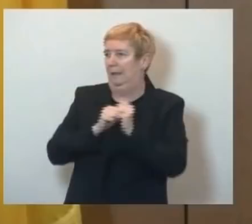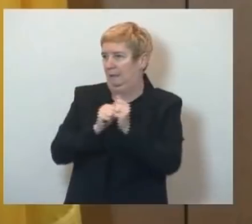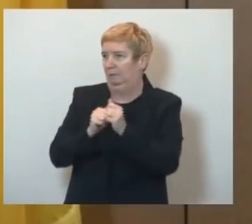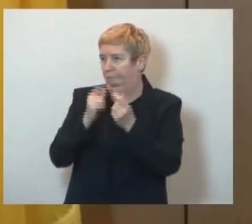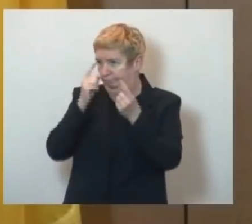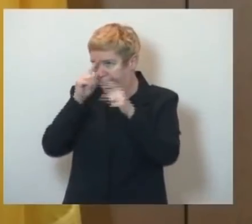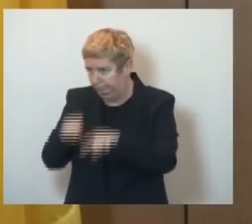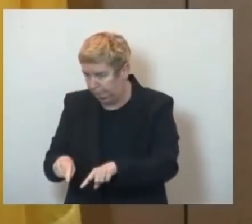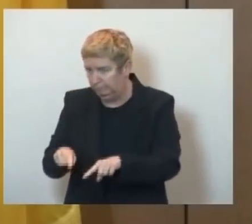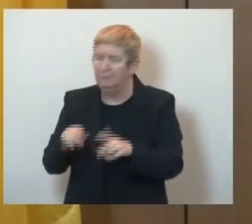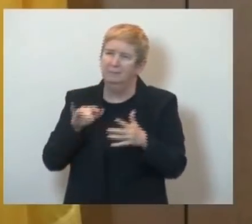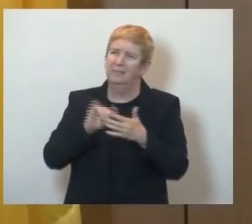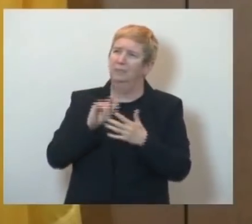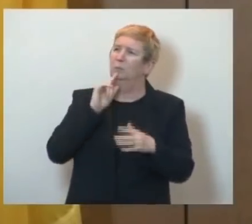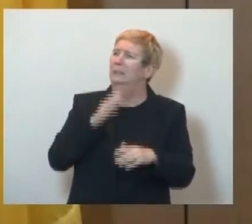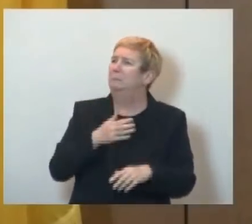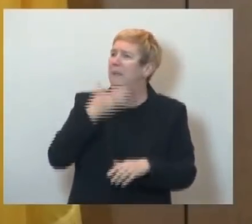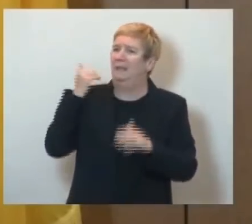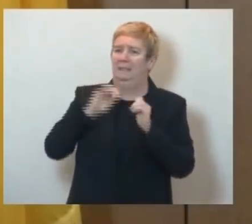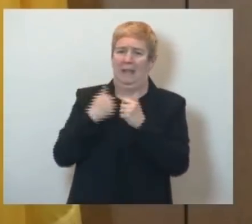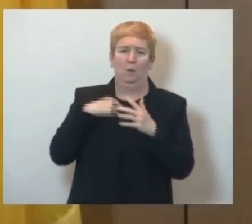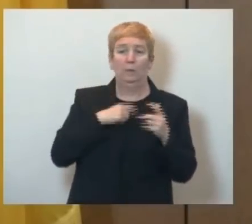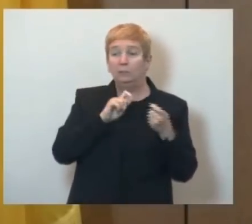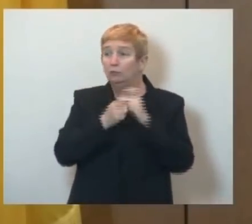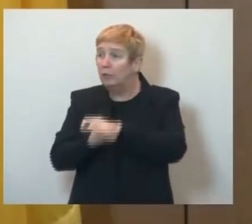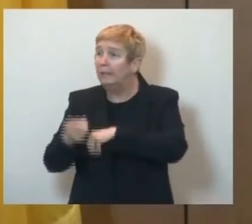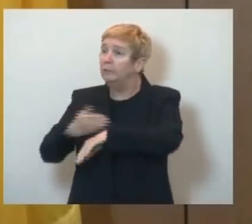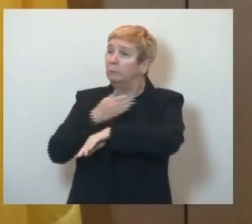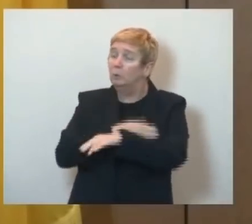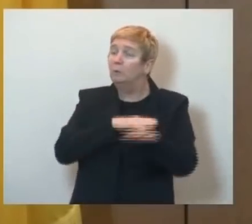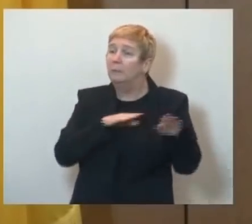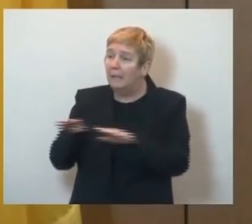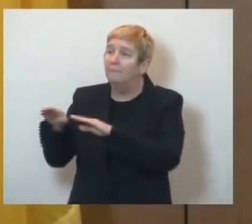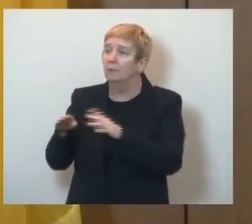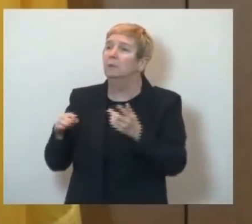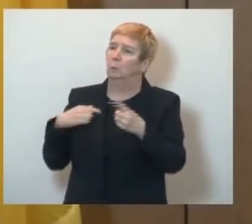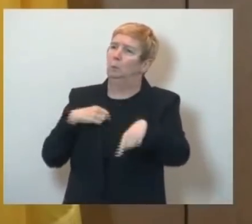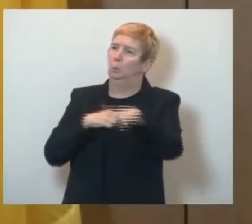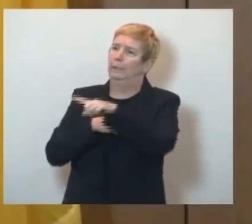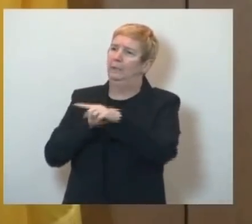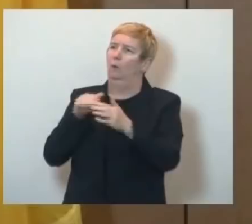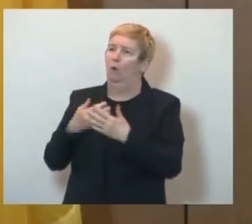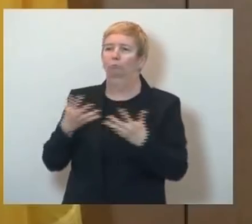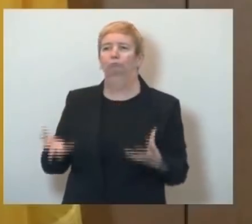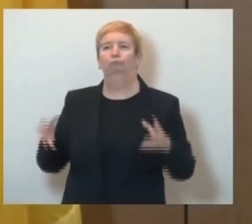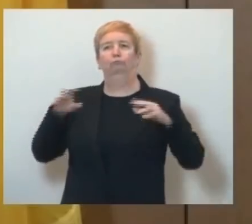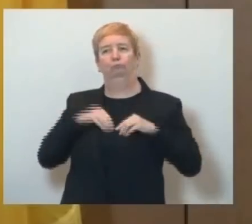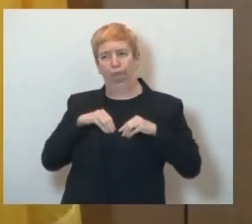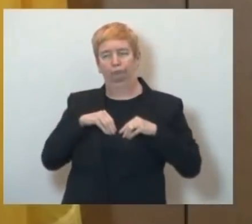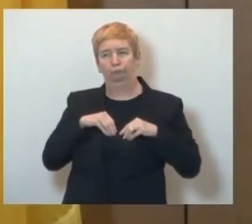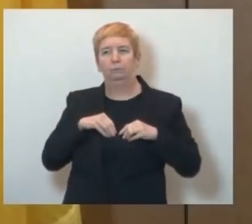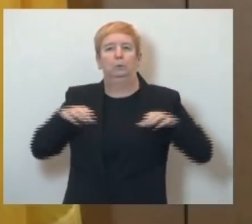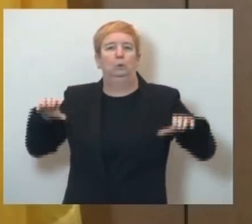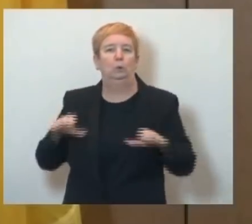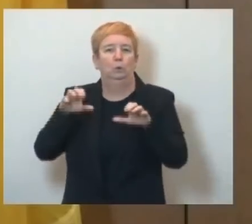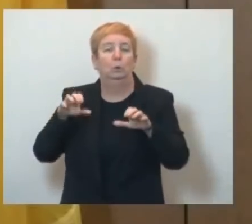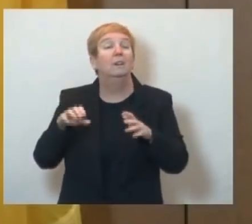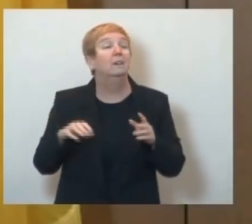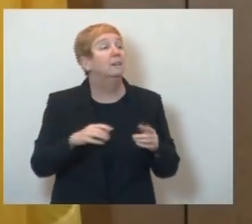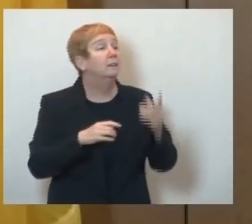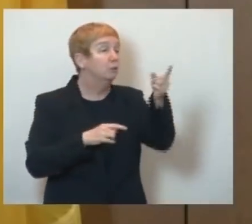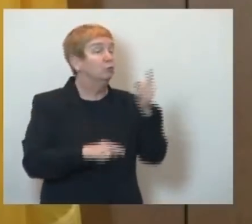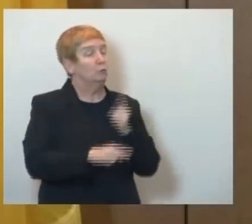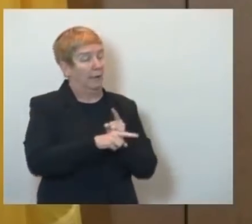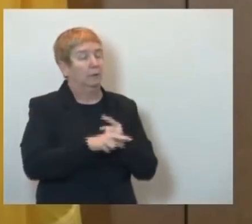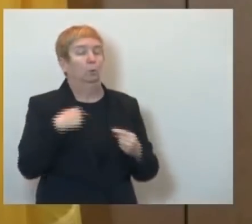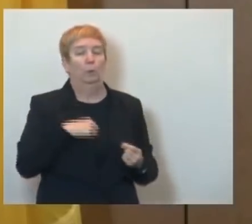change behaviors, is to get people to embrace them, and we'll keep role modeling. We are not testing to